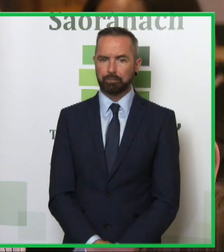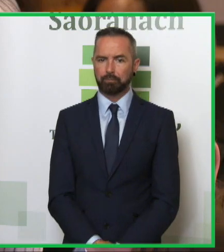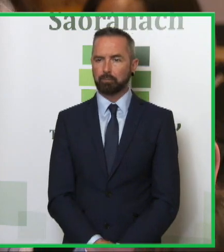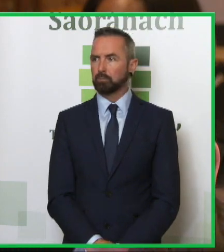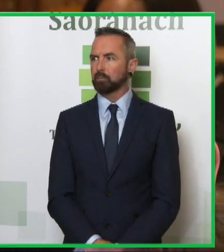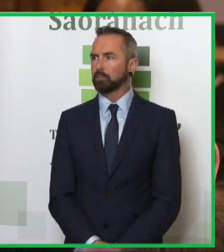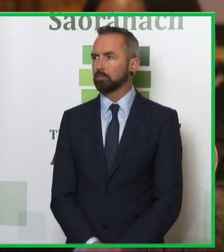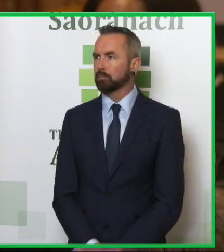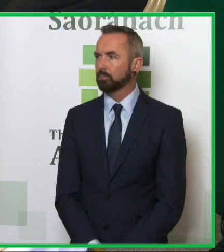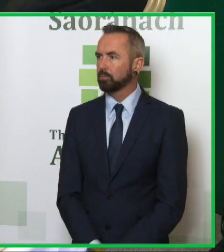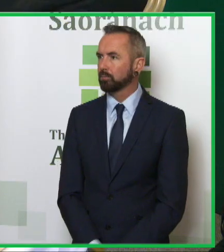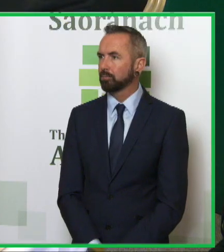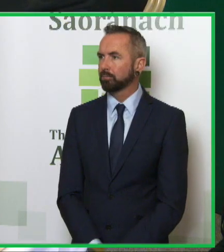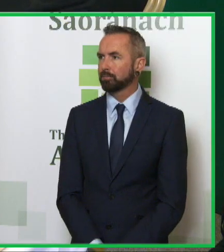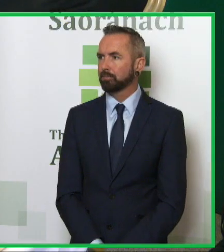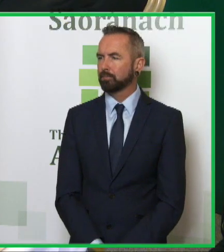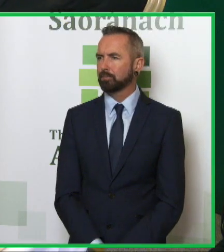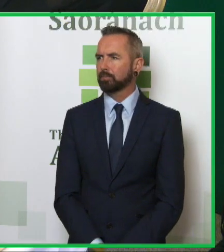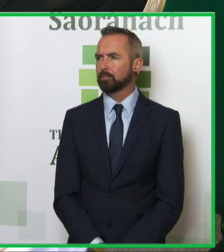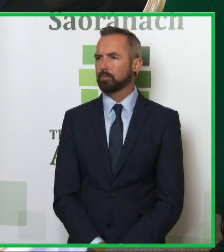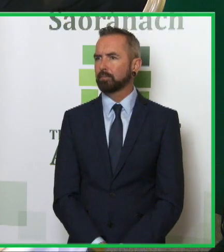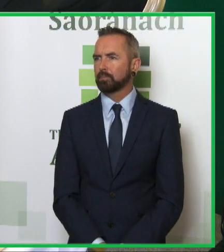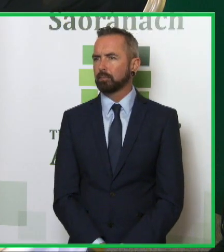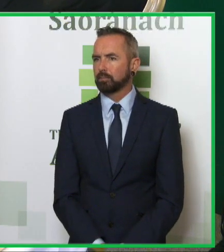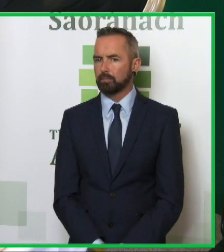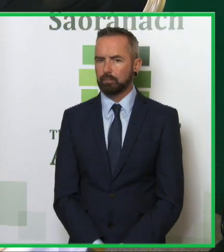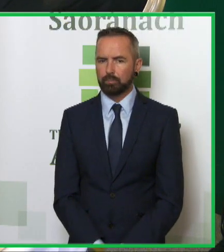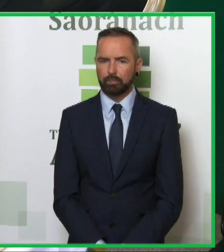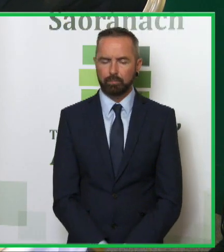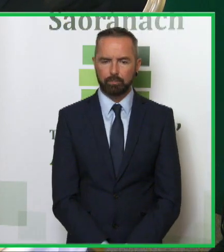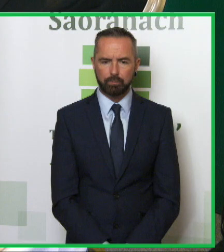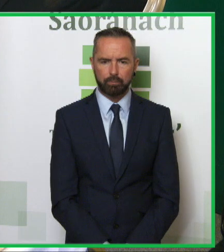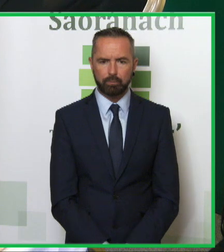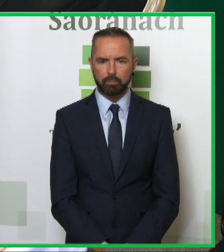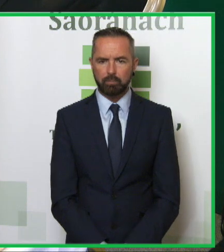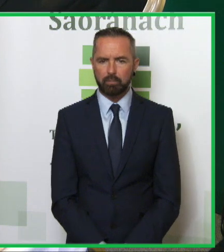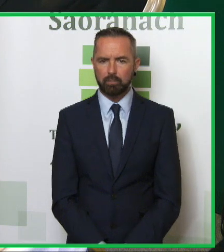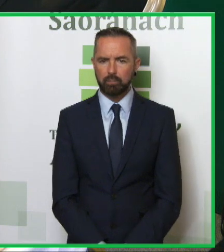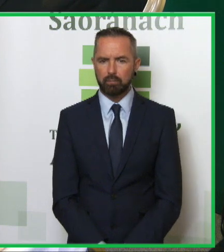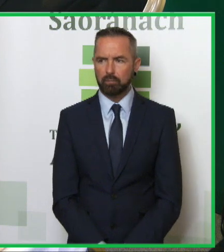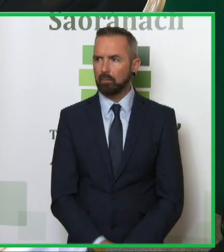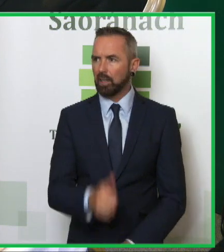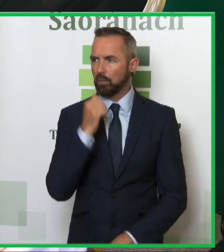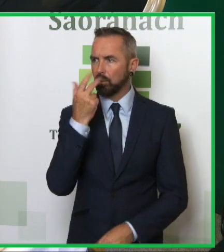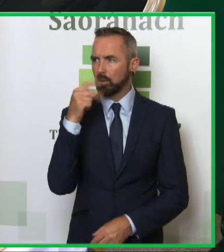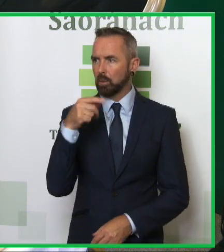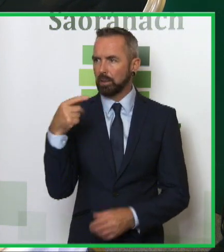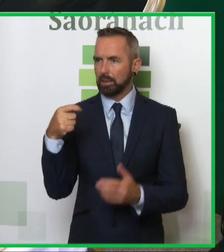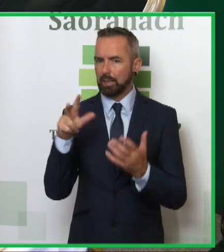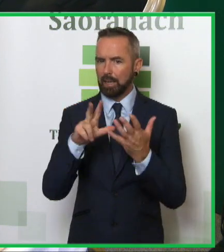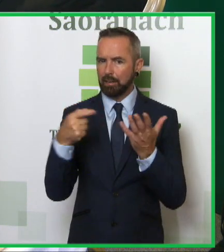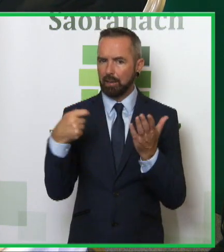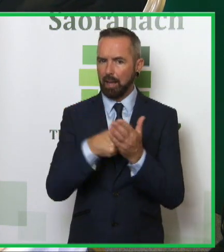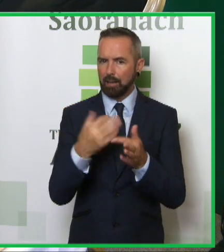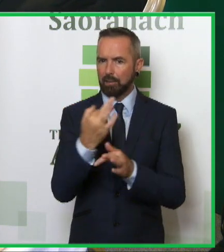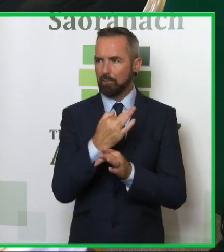bit? Thanks. So the first one was 3.8, we're including adding family members, isn't that correct? Yeah. So that yellow